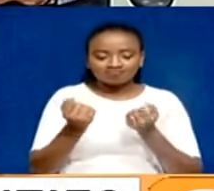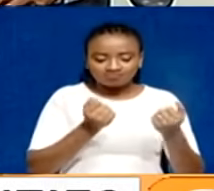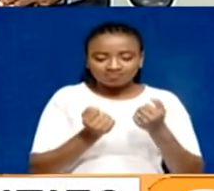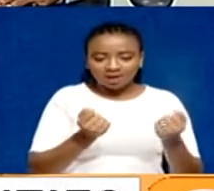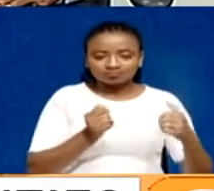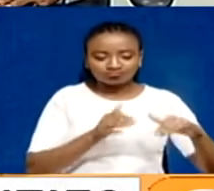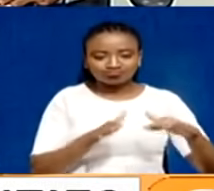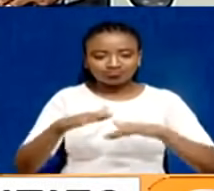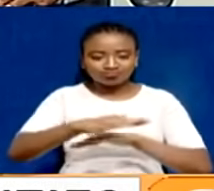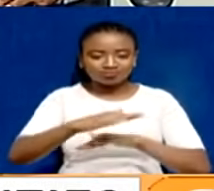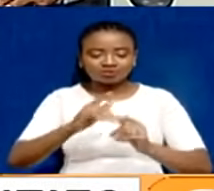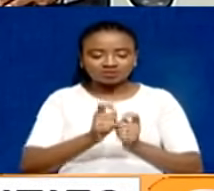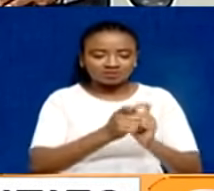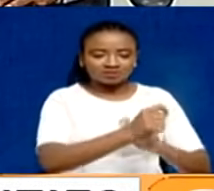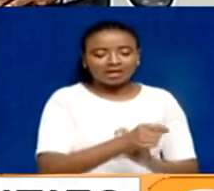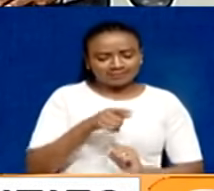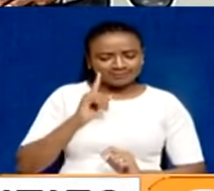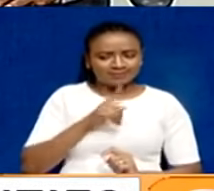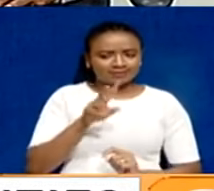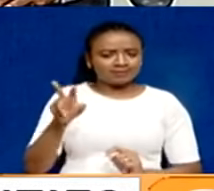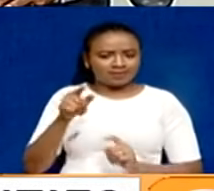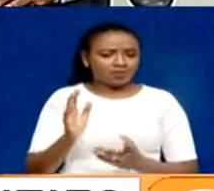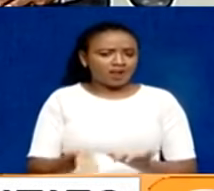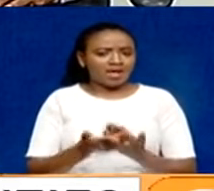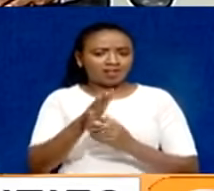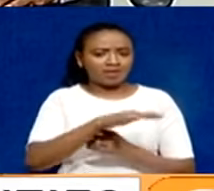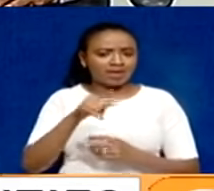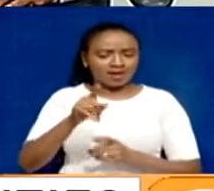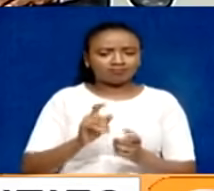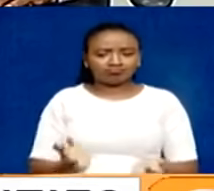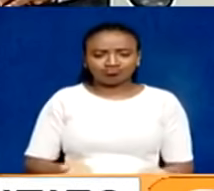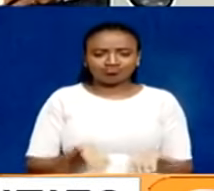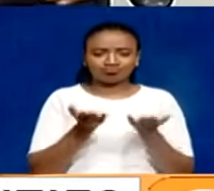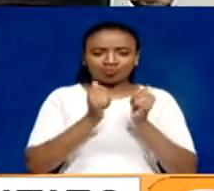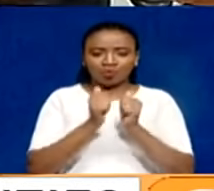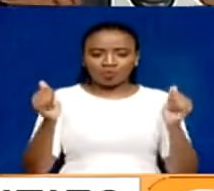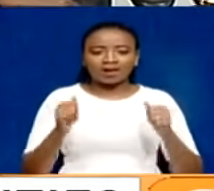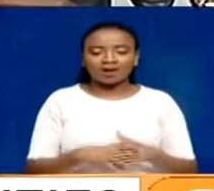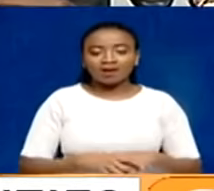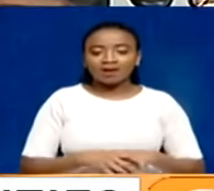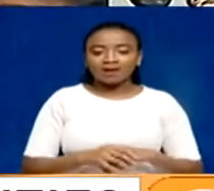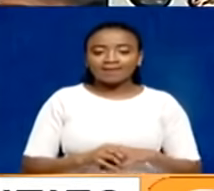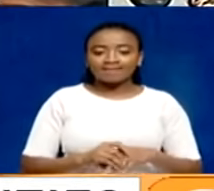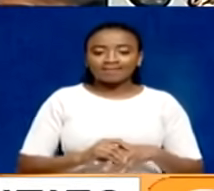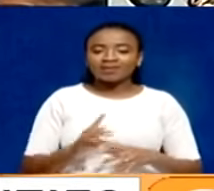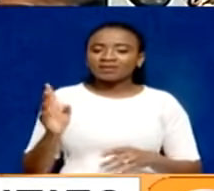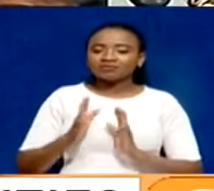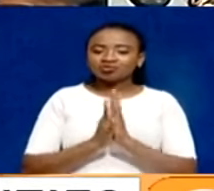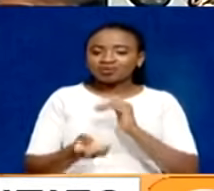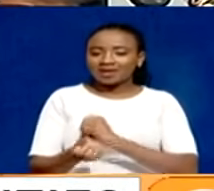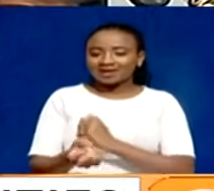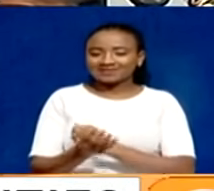the projects that stand out and are set to transform the region as an economic hub. Our very own Francis Mtalaki takes a